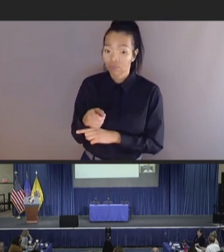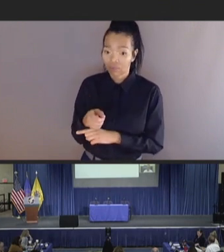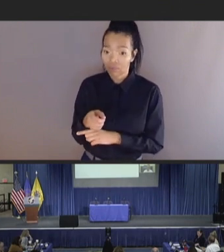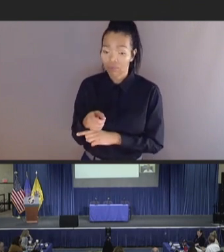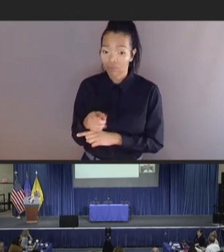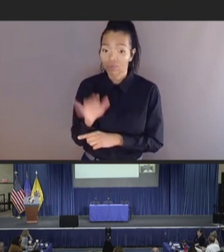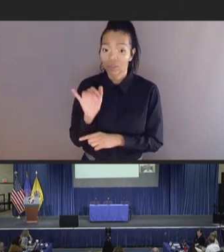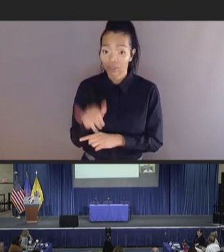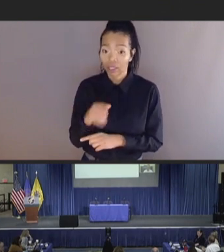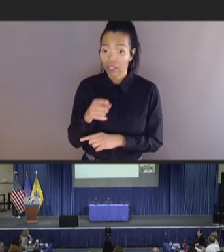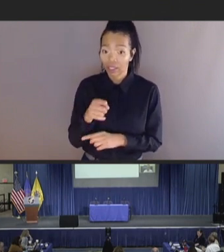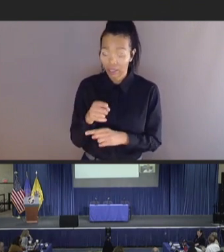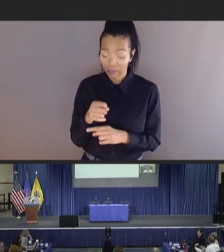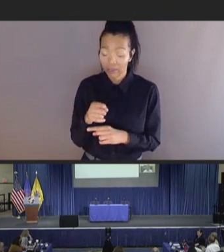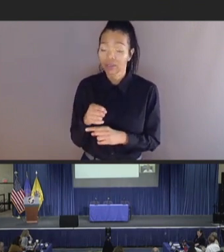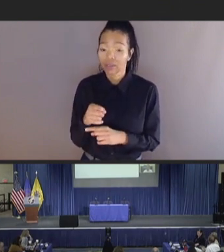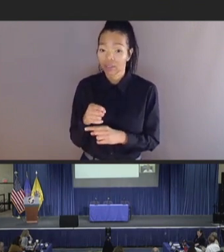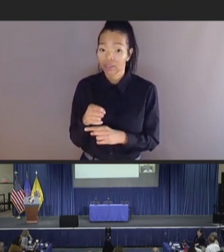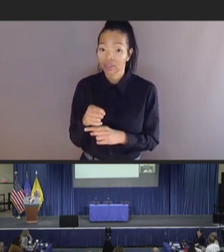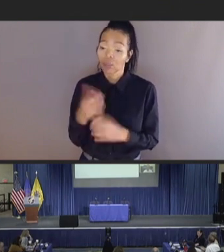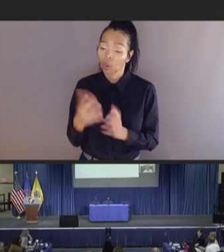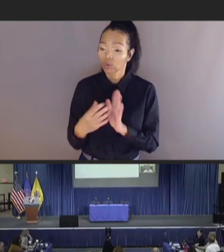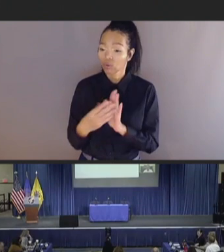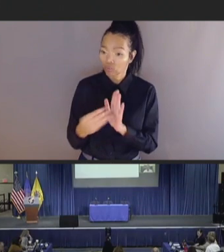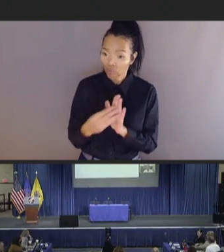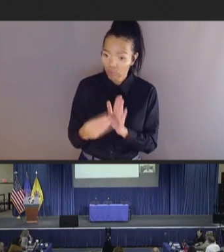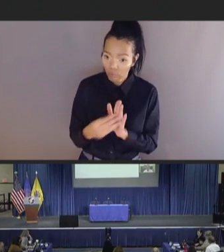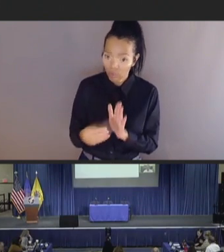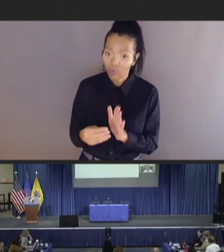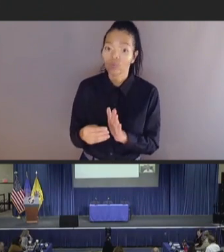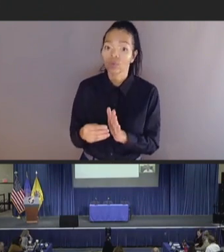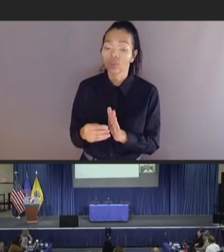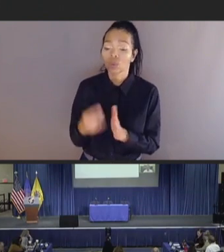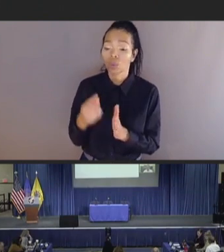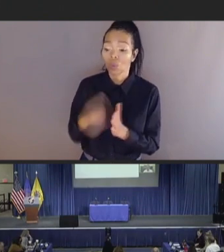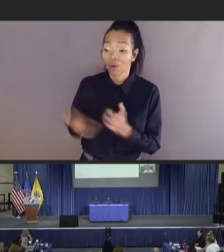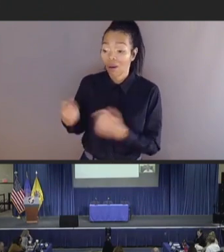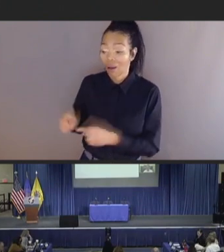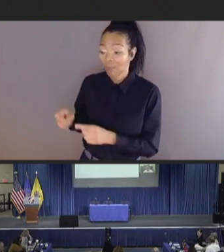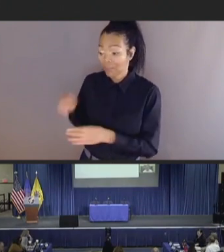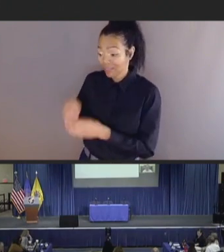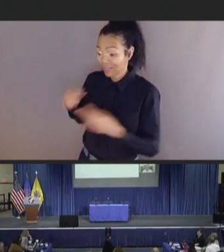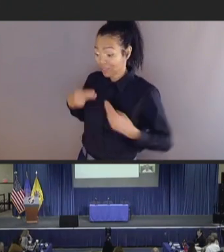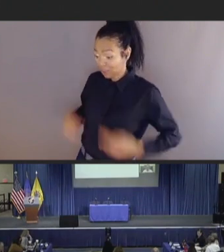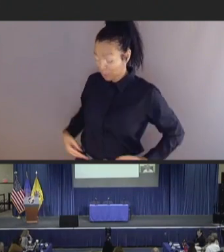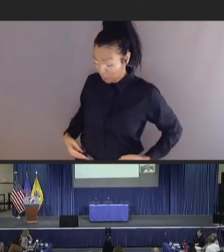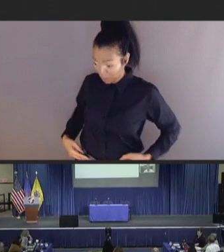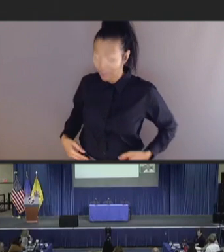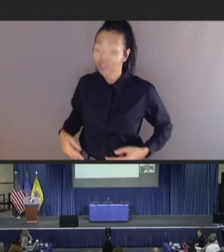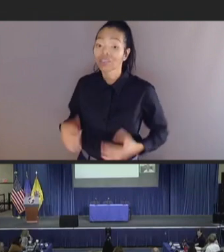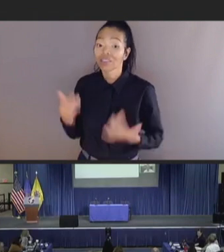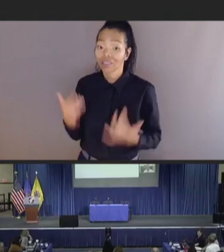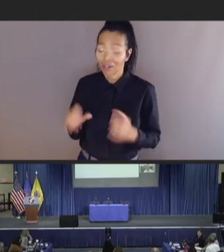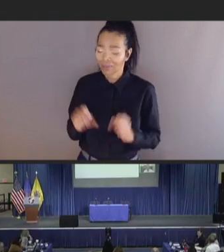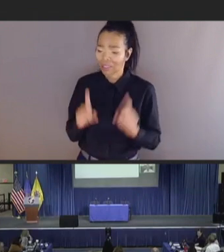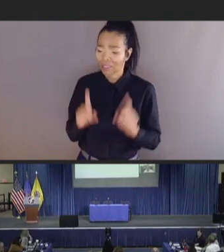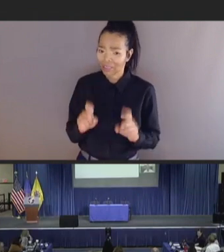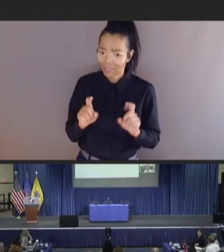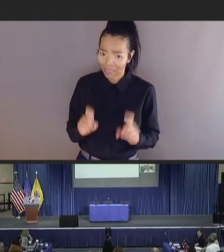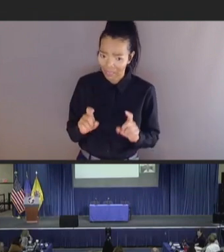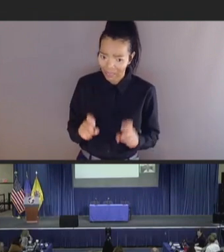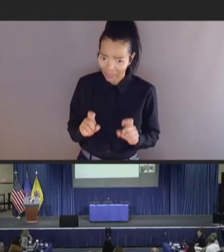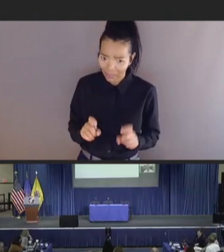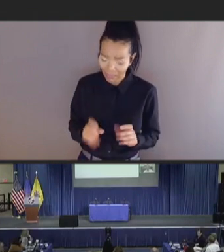that mimicking what it has been offered in humans. And this is where we can test large cohort of these